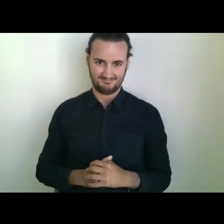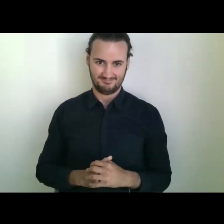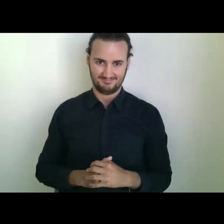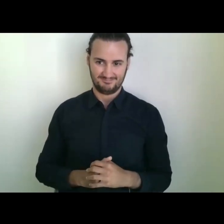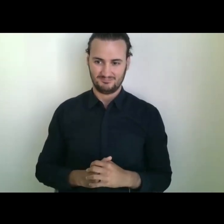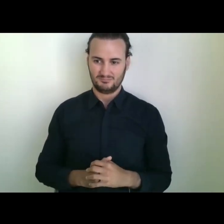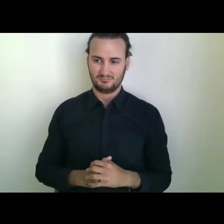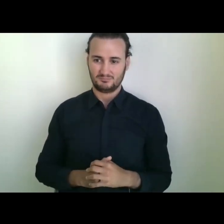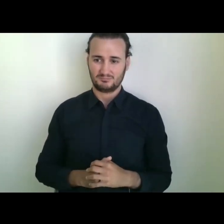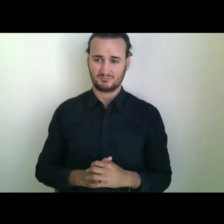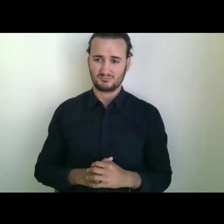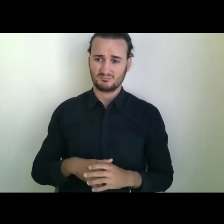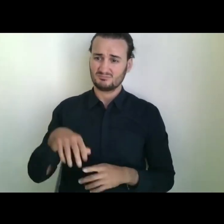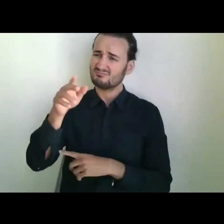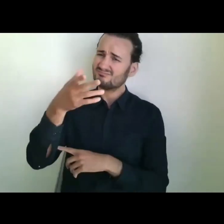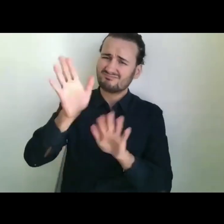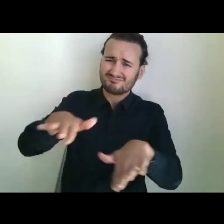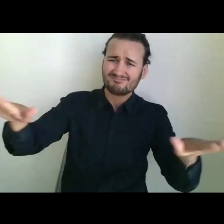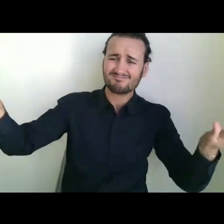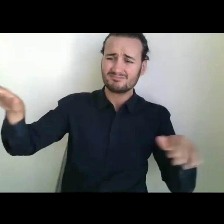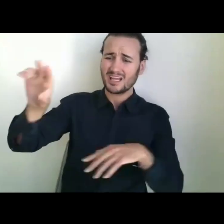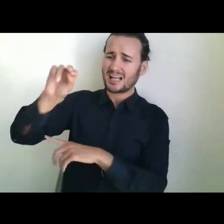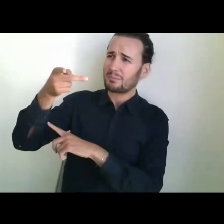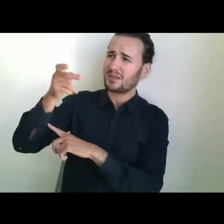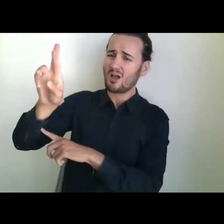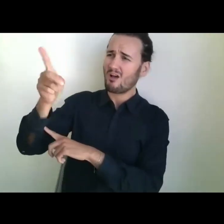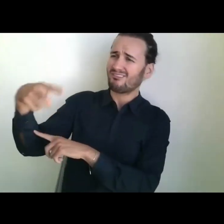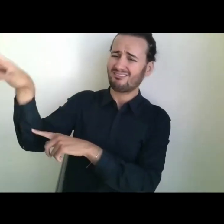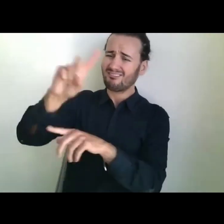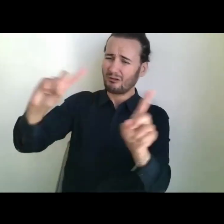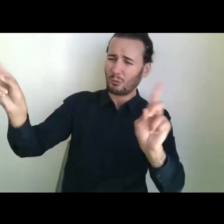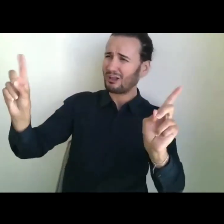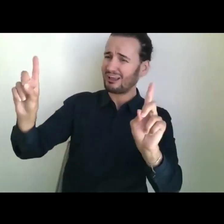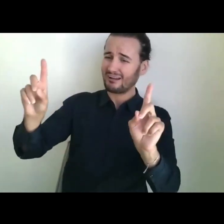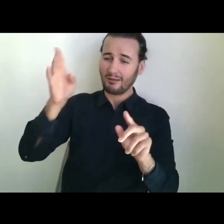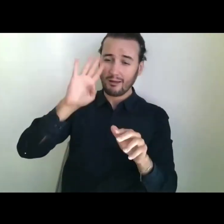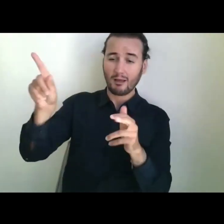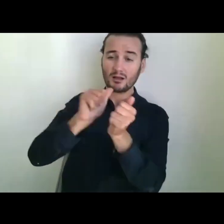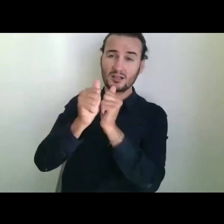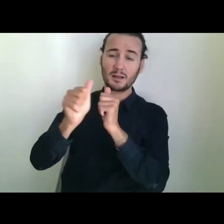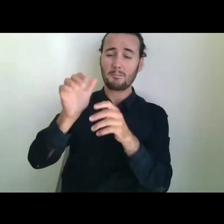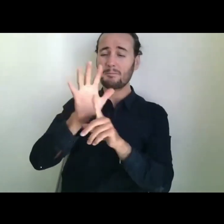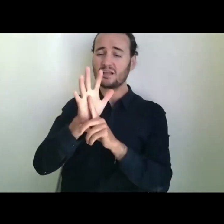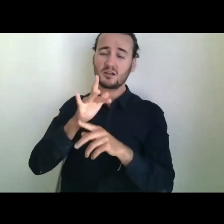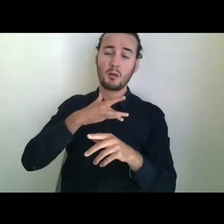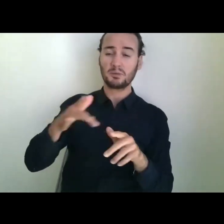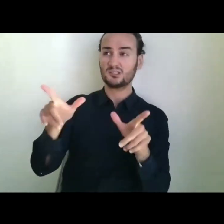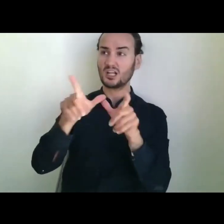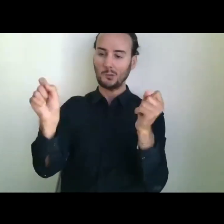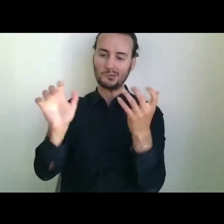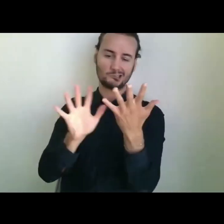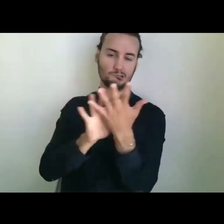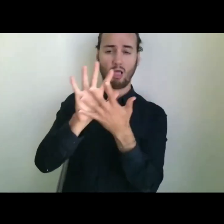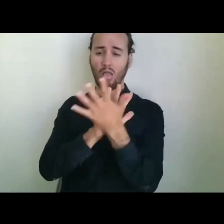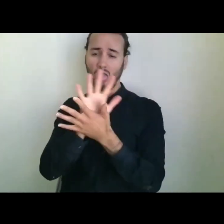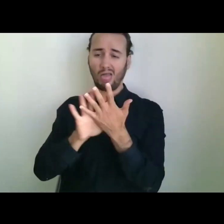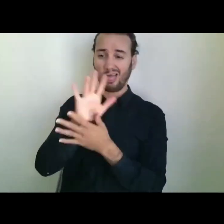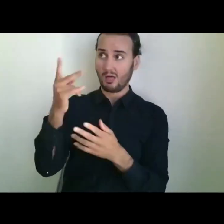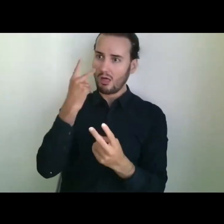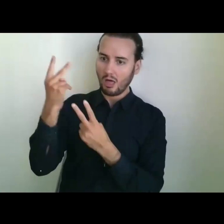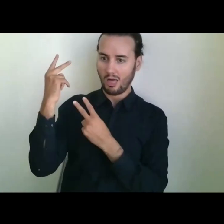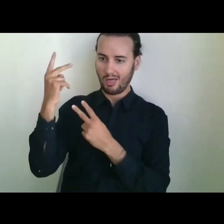Where you at, NPR? Or are you competing in mainstream media in linguistic gymnastics and repression of